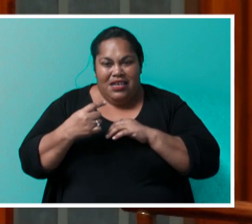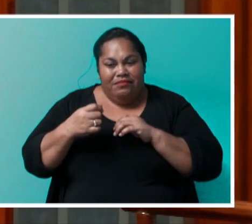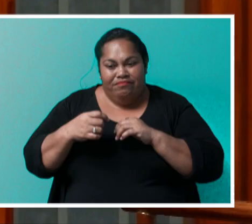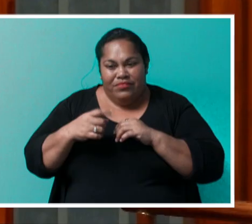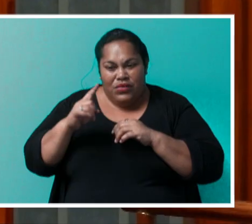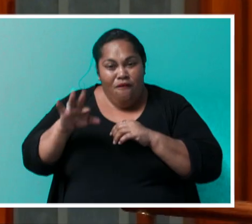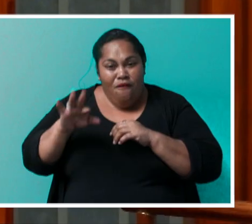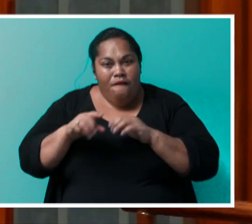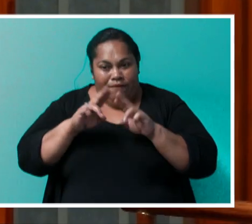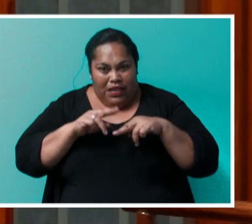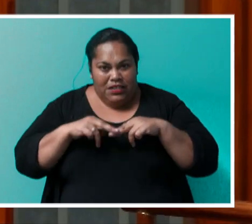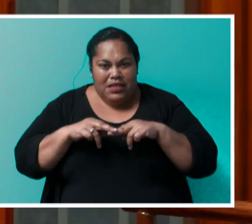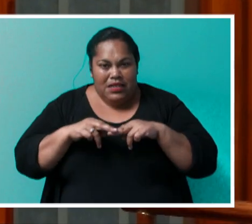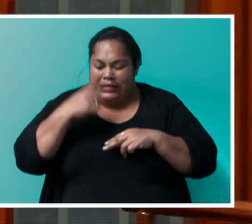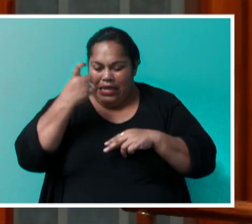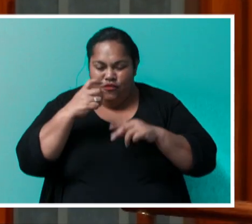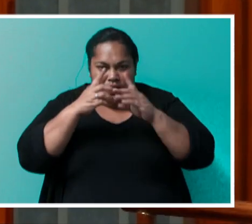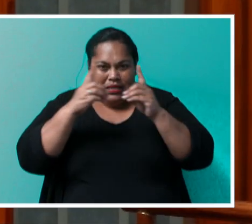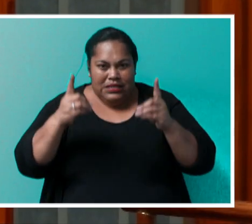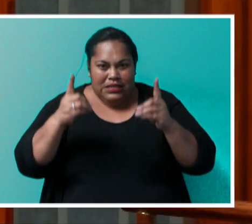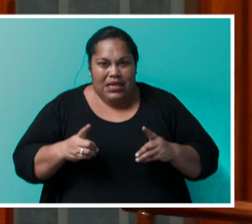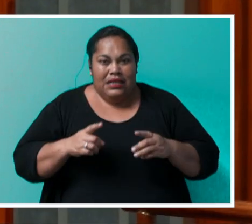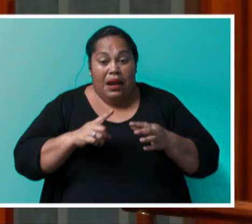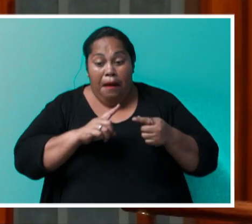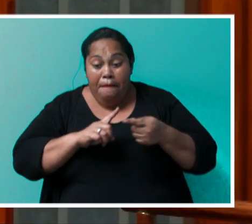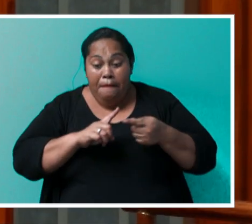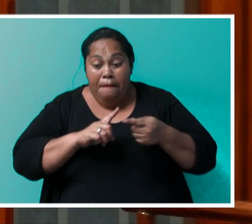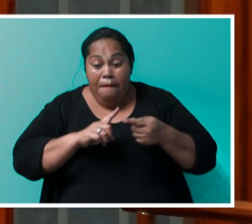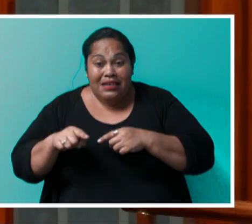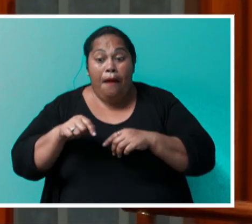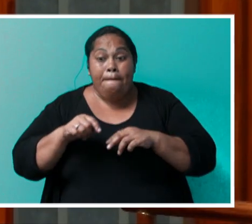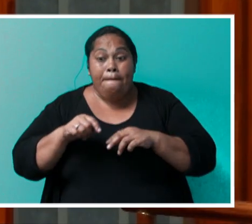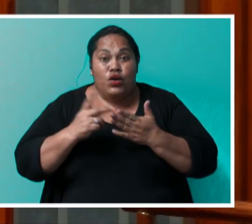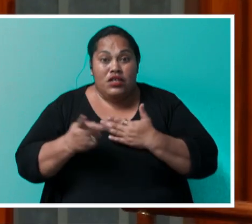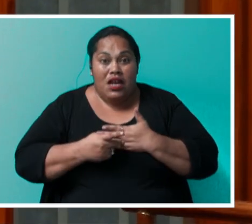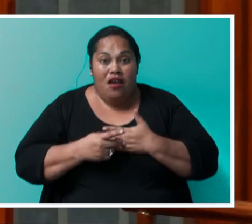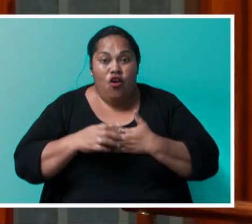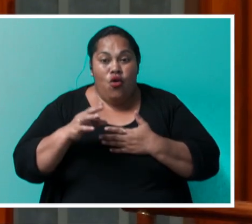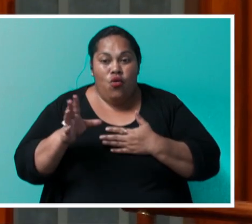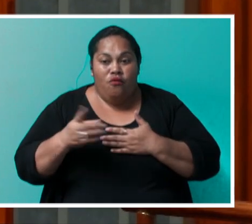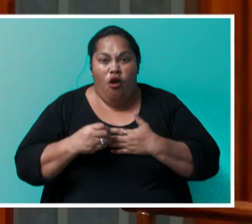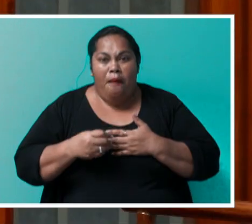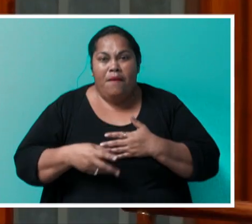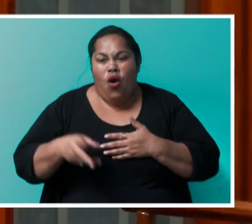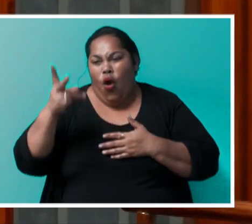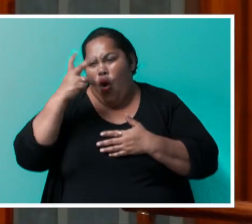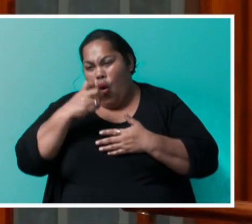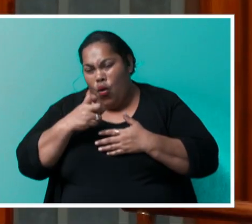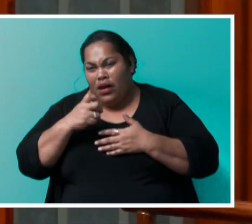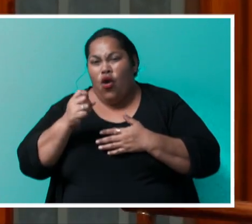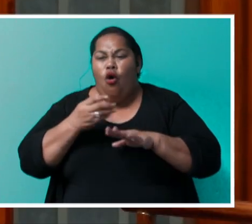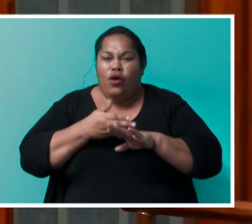carefully designed. The pilot project will accept loan applications from existing FDB customers for up